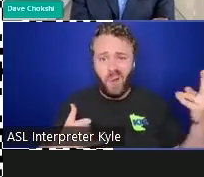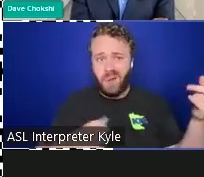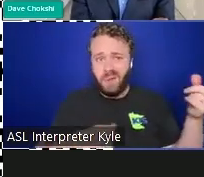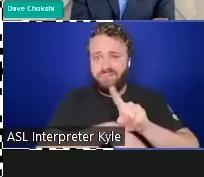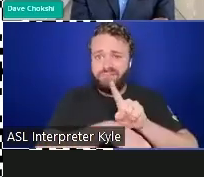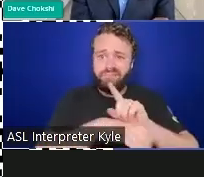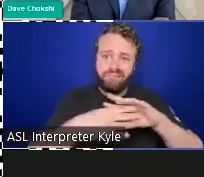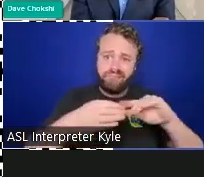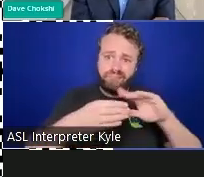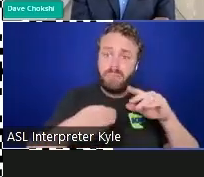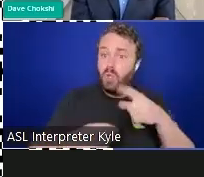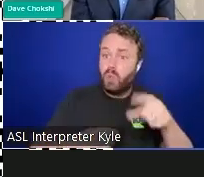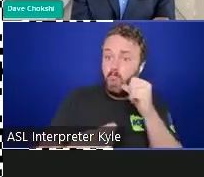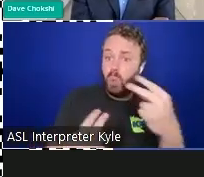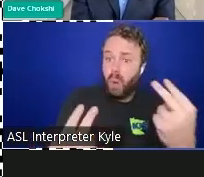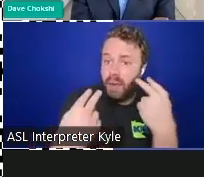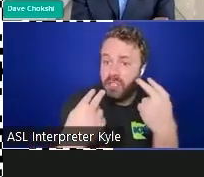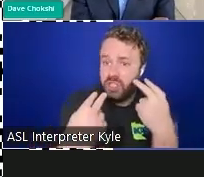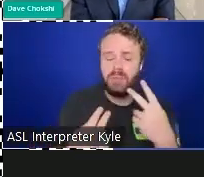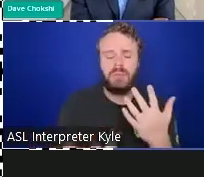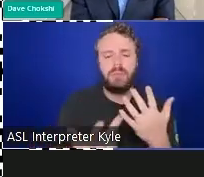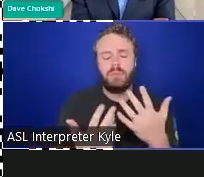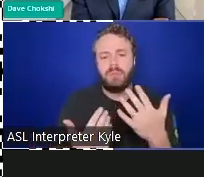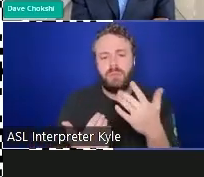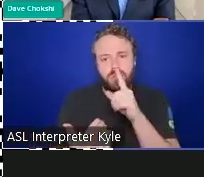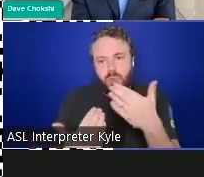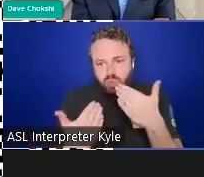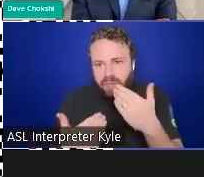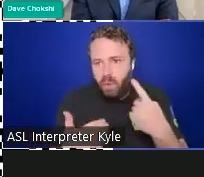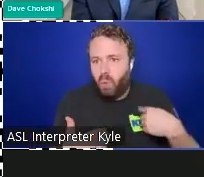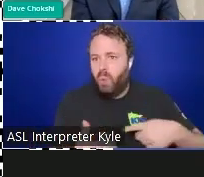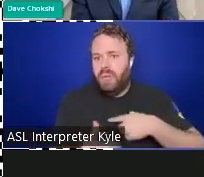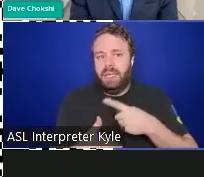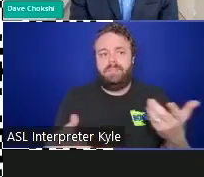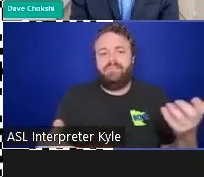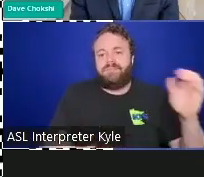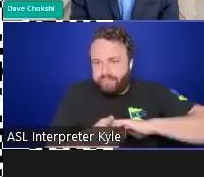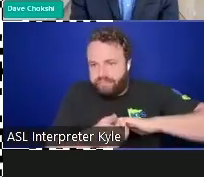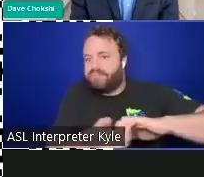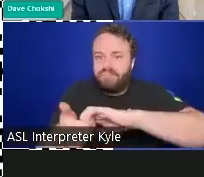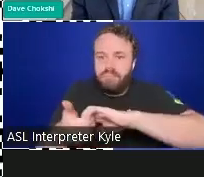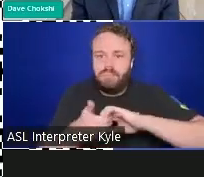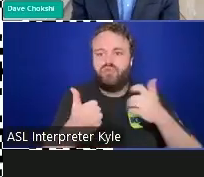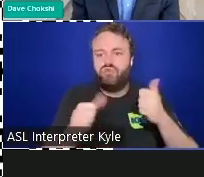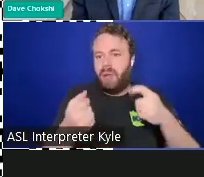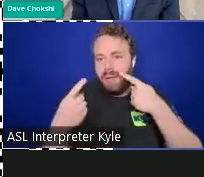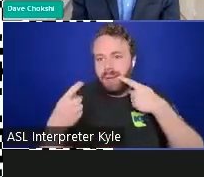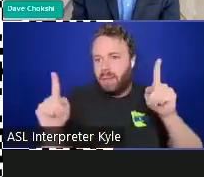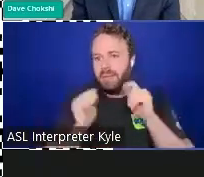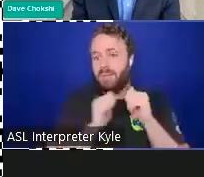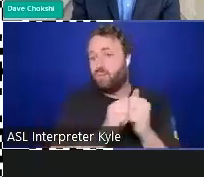you who tuned in to try to accomplish this worthy mission together. Thank you.